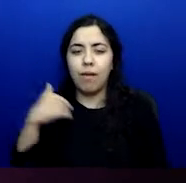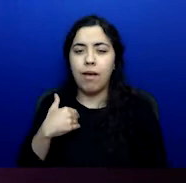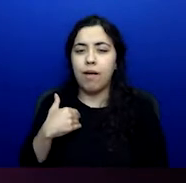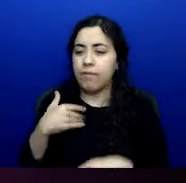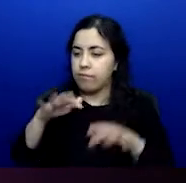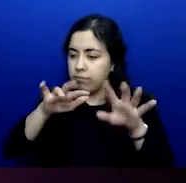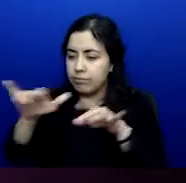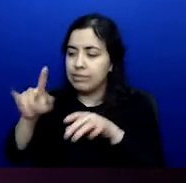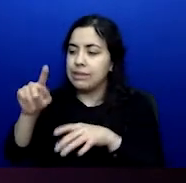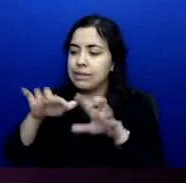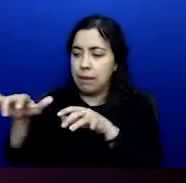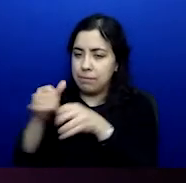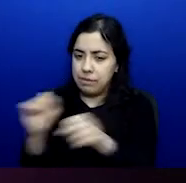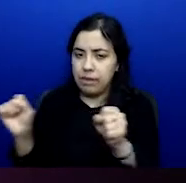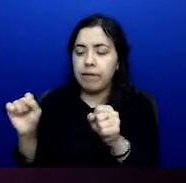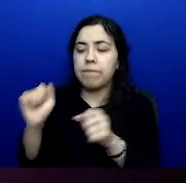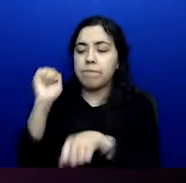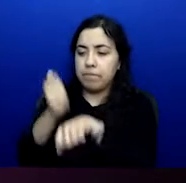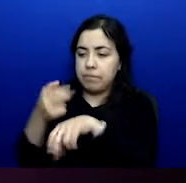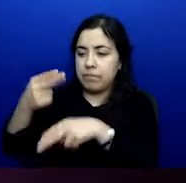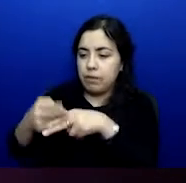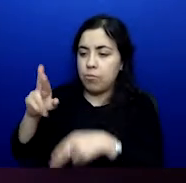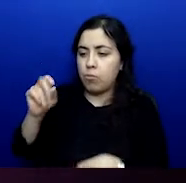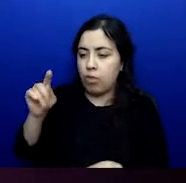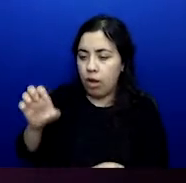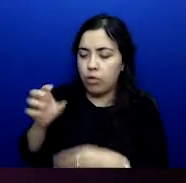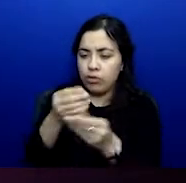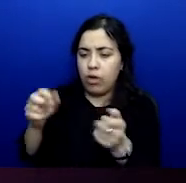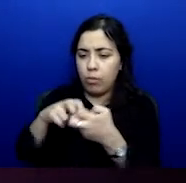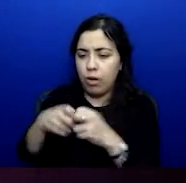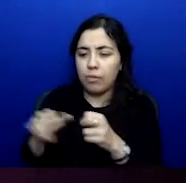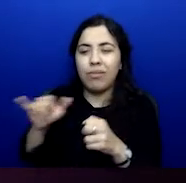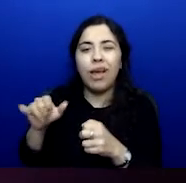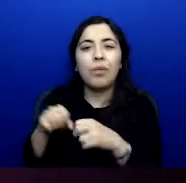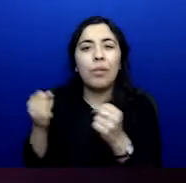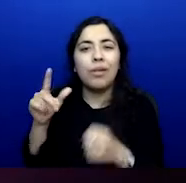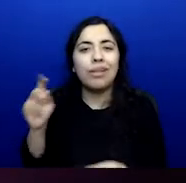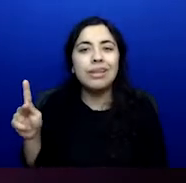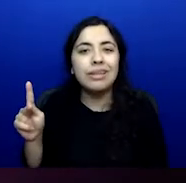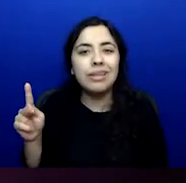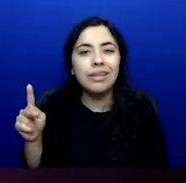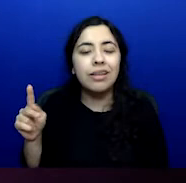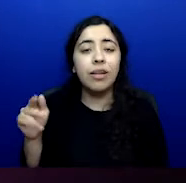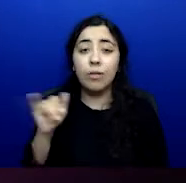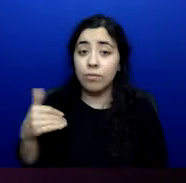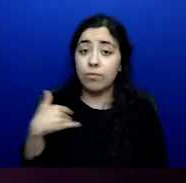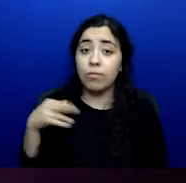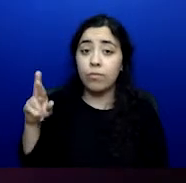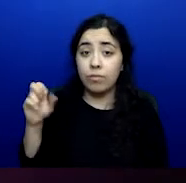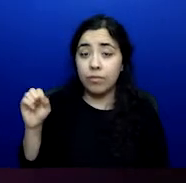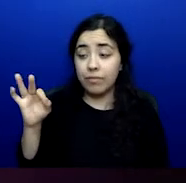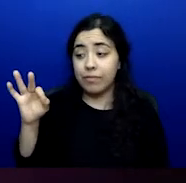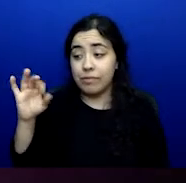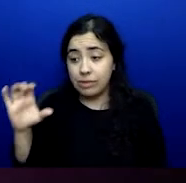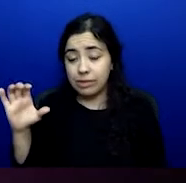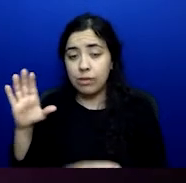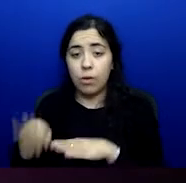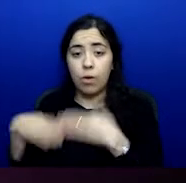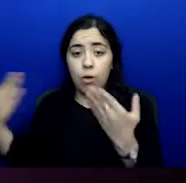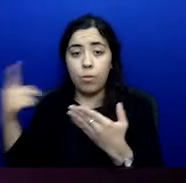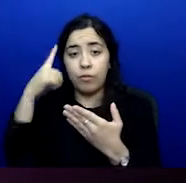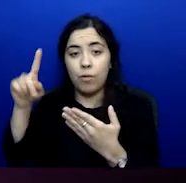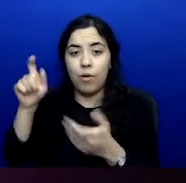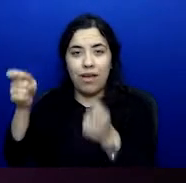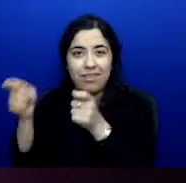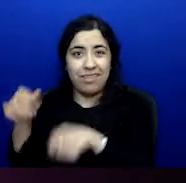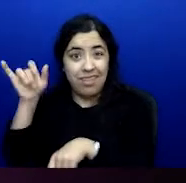set the name of the route, and so it solves problems like broken links. I also have an RFC open in the Next.js repo for adding